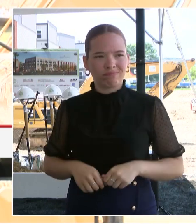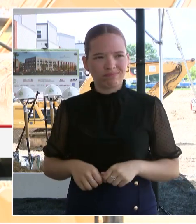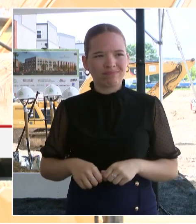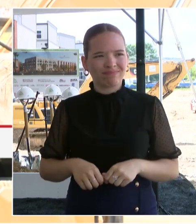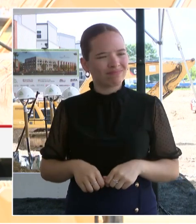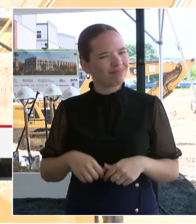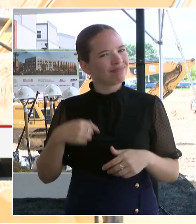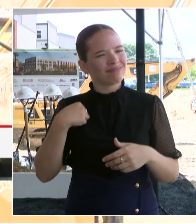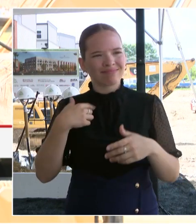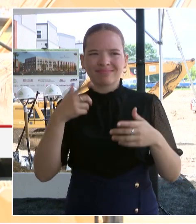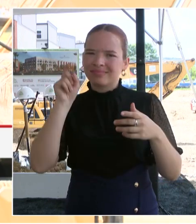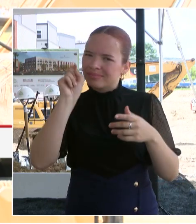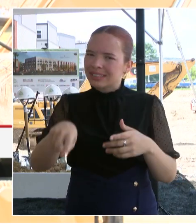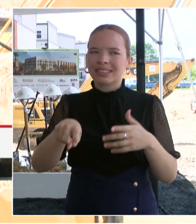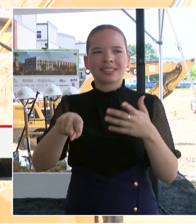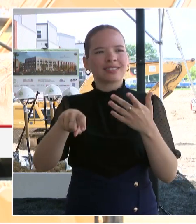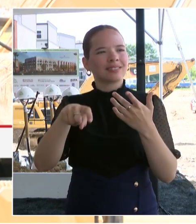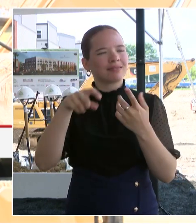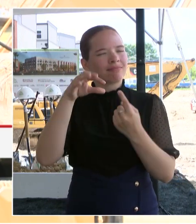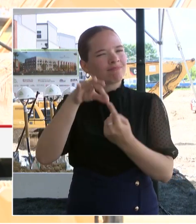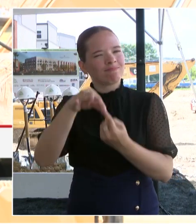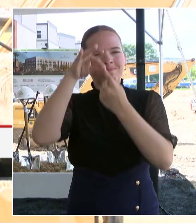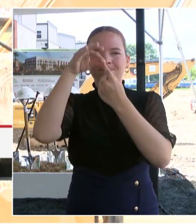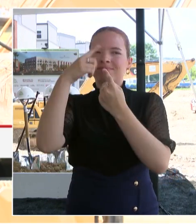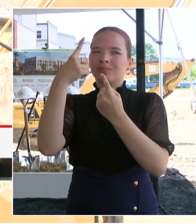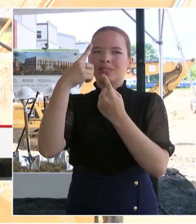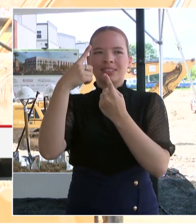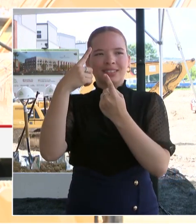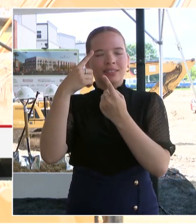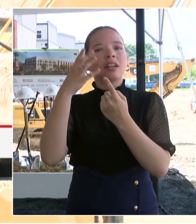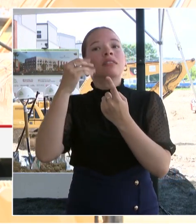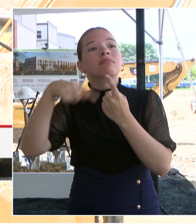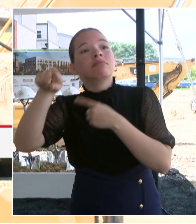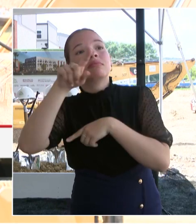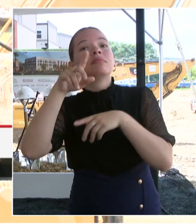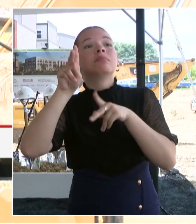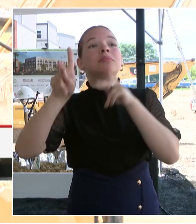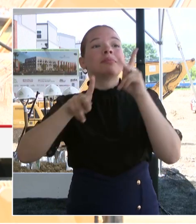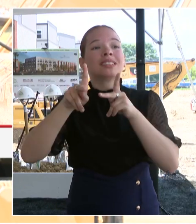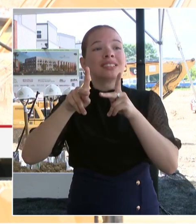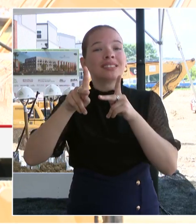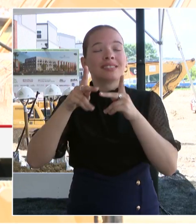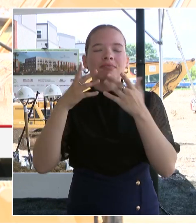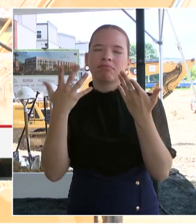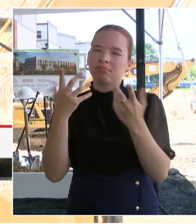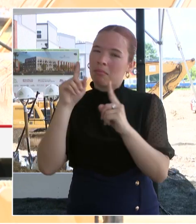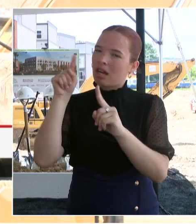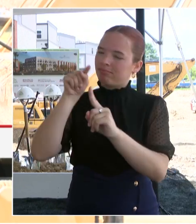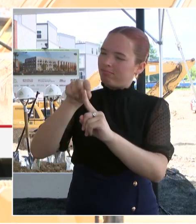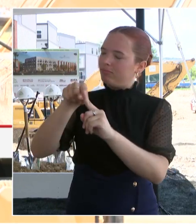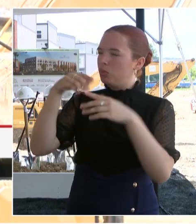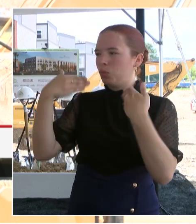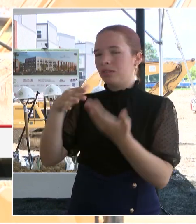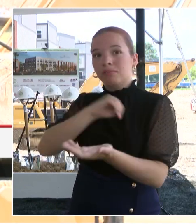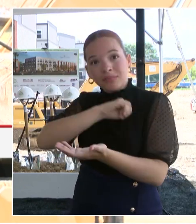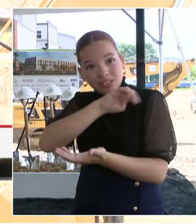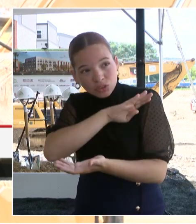shout-outs to some folks. First, to the government of the District of Columbia, Mayor Bowser, thank you. Thank you for your vision and your